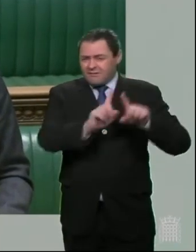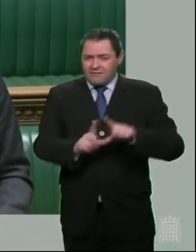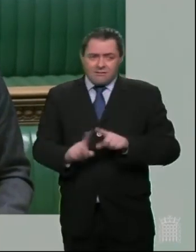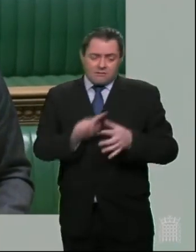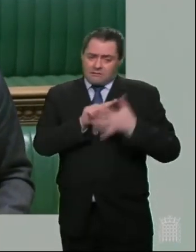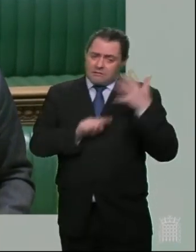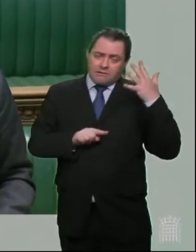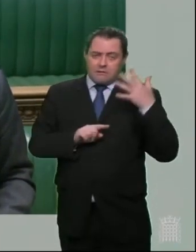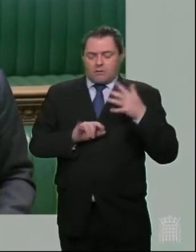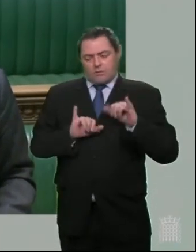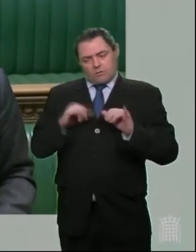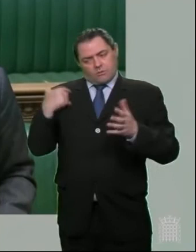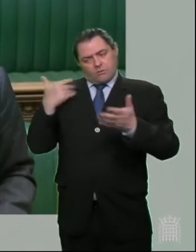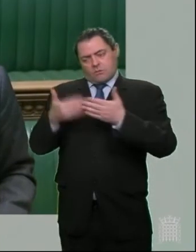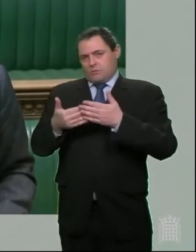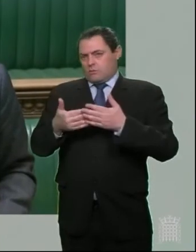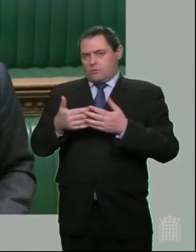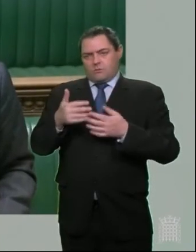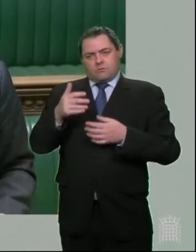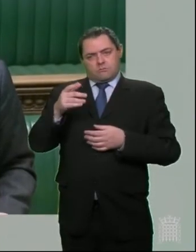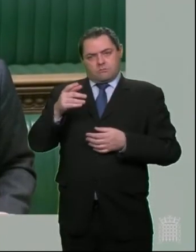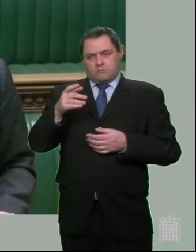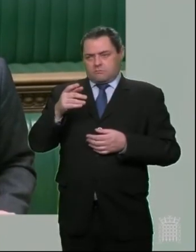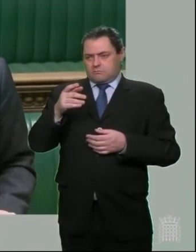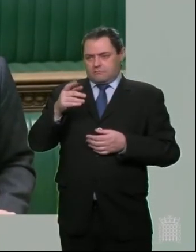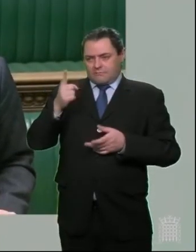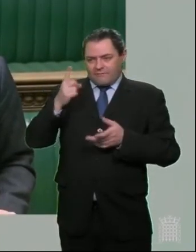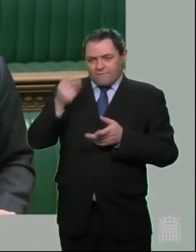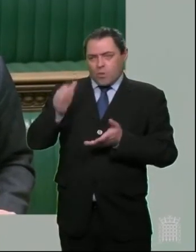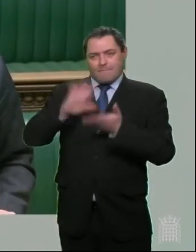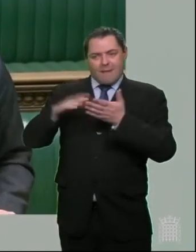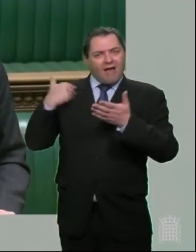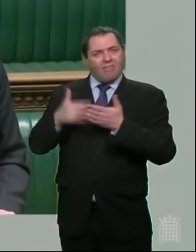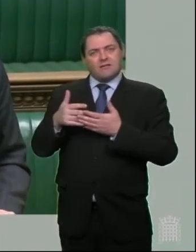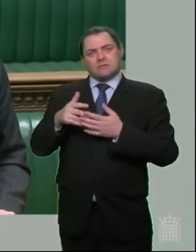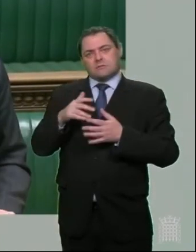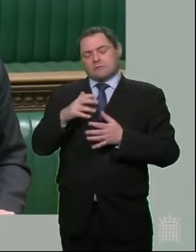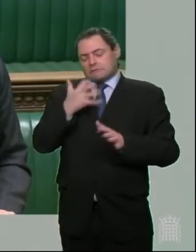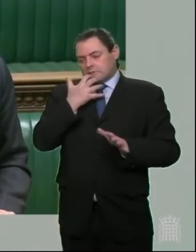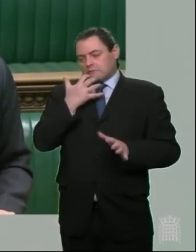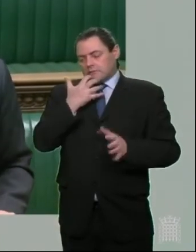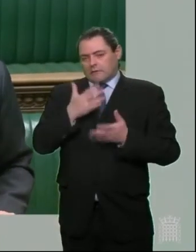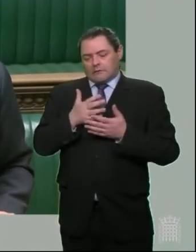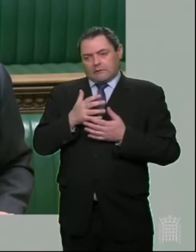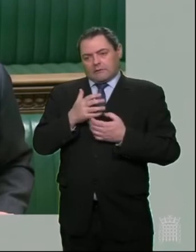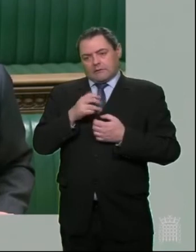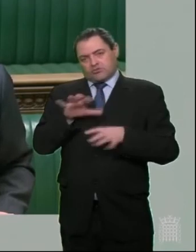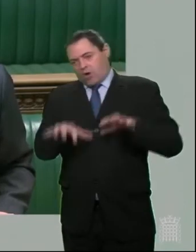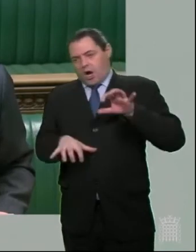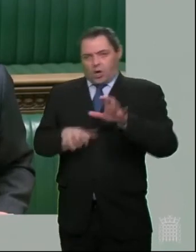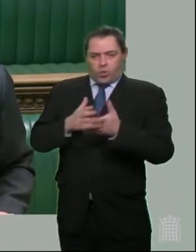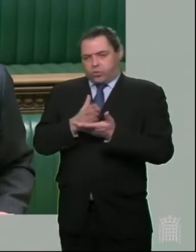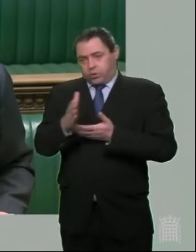gruelling the last few weeks and months, and we are investing hugely in mental health support,